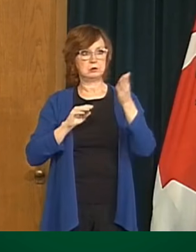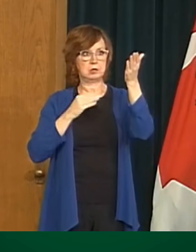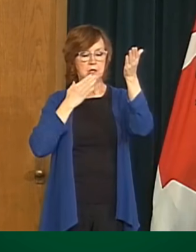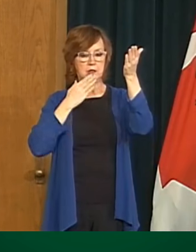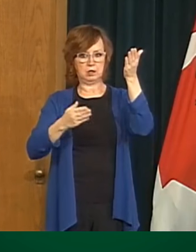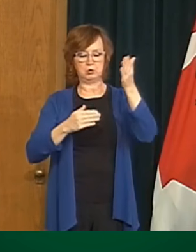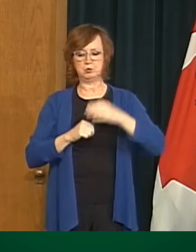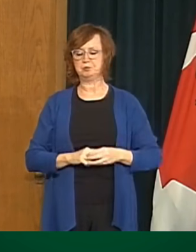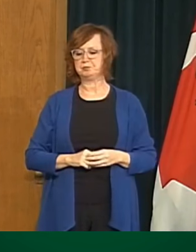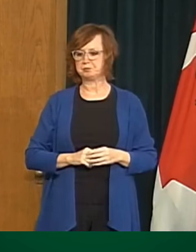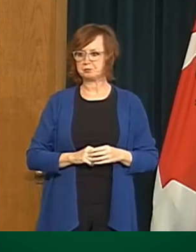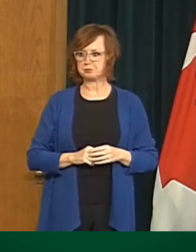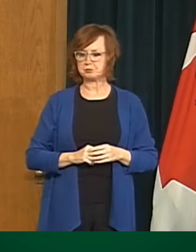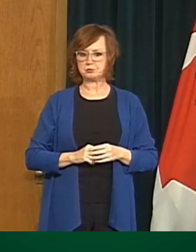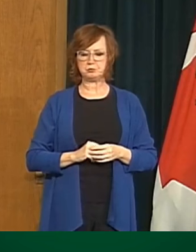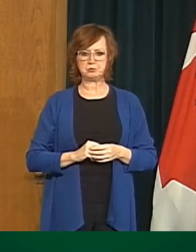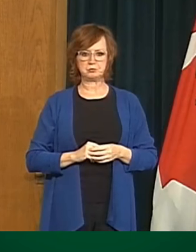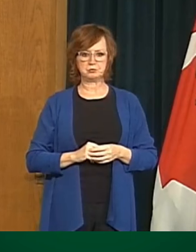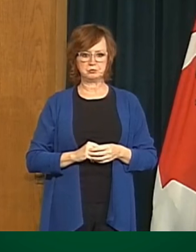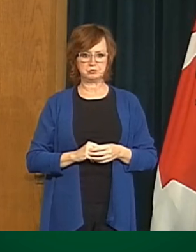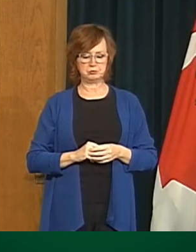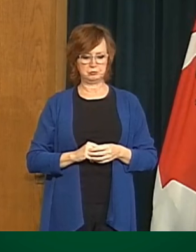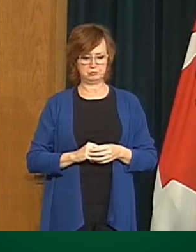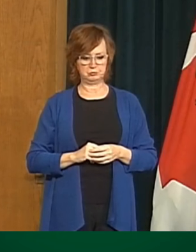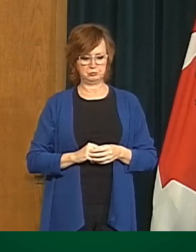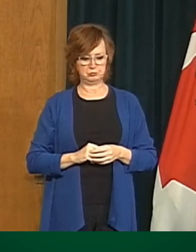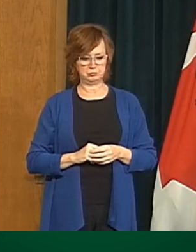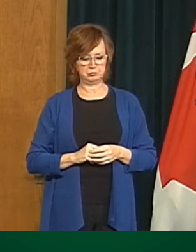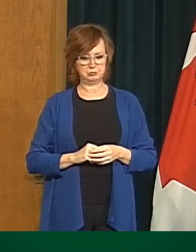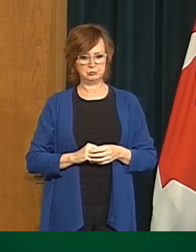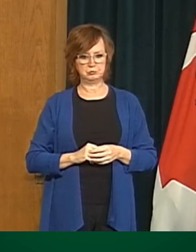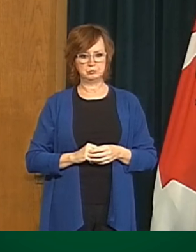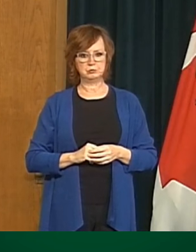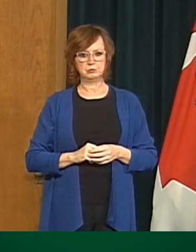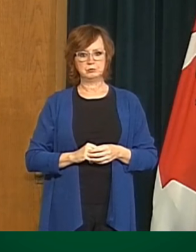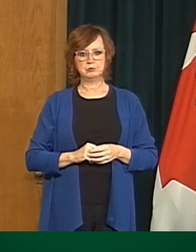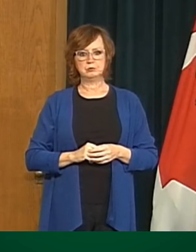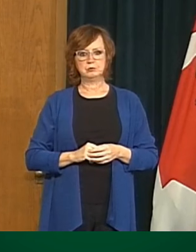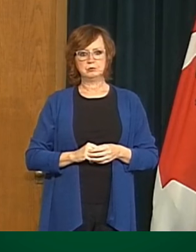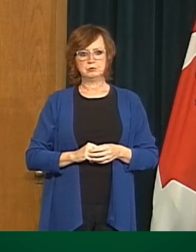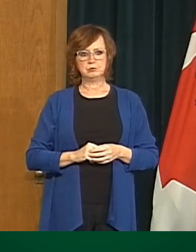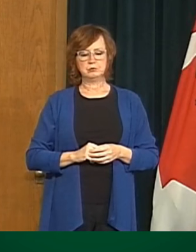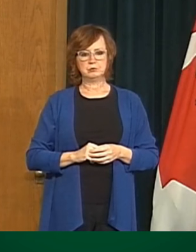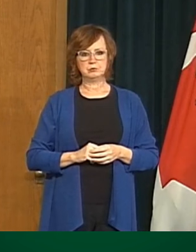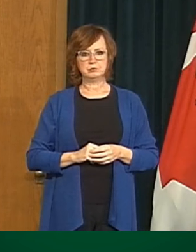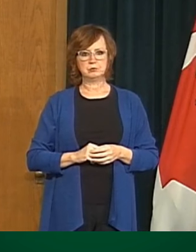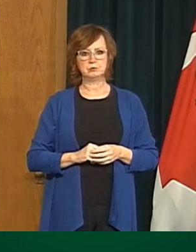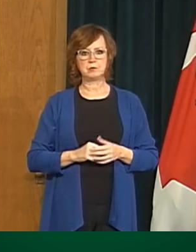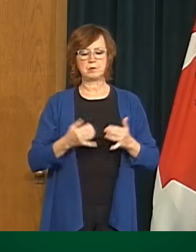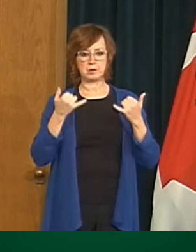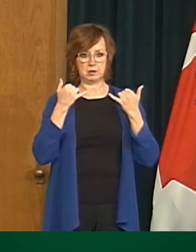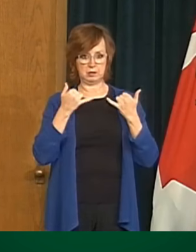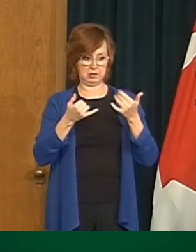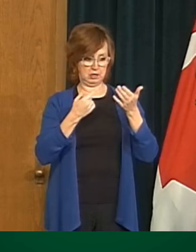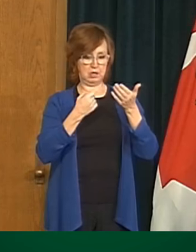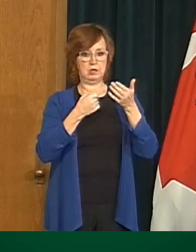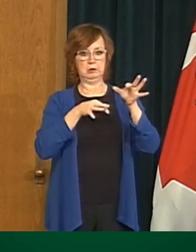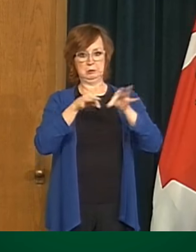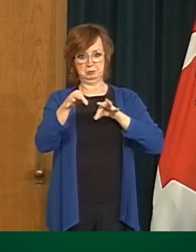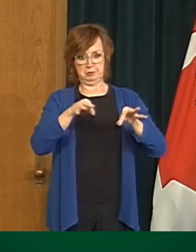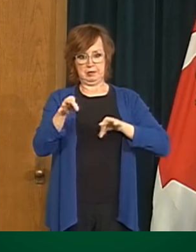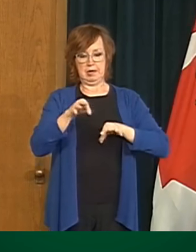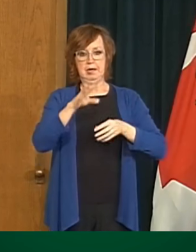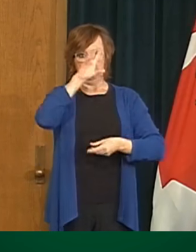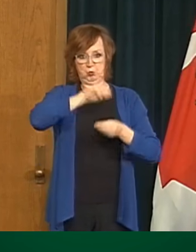Thank you, Premier. So I will just go over the numbers in a bit more detail. So as the Premier said,